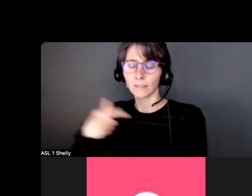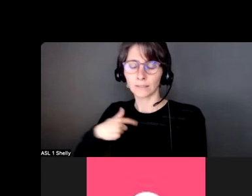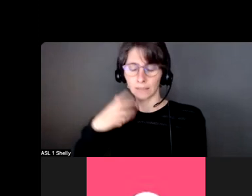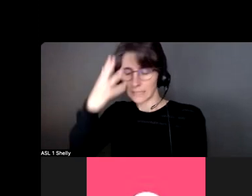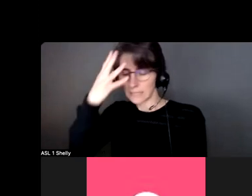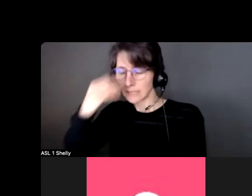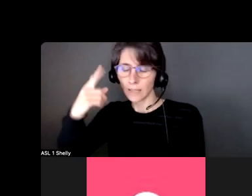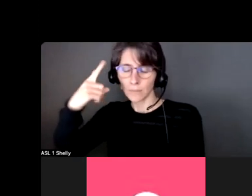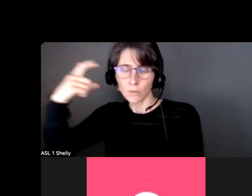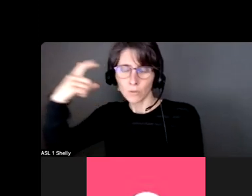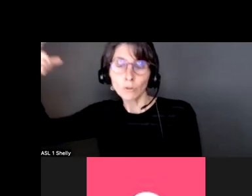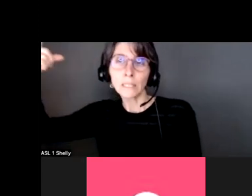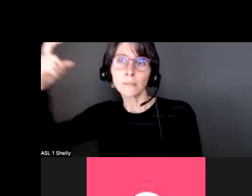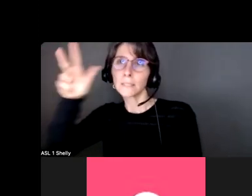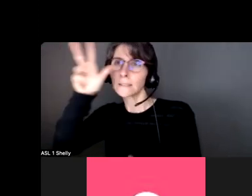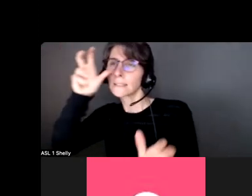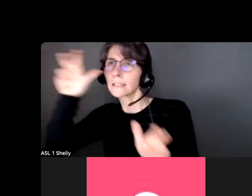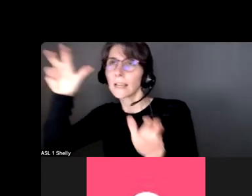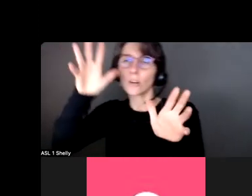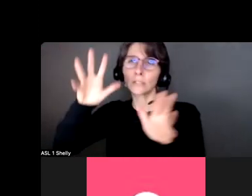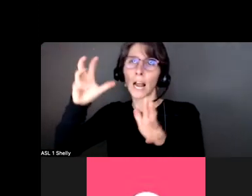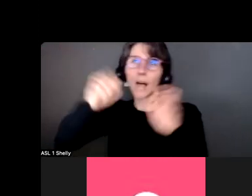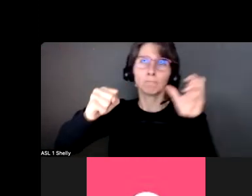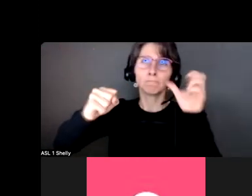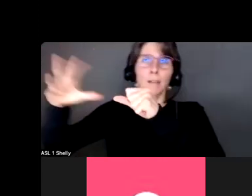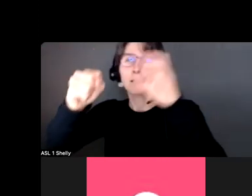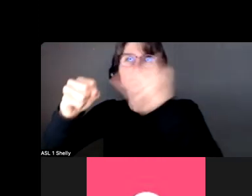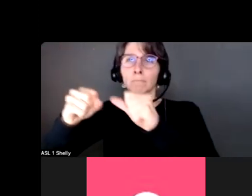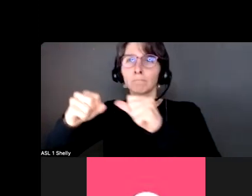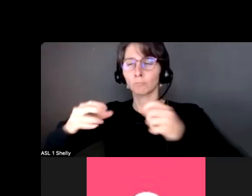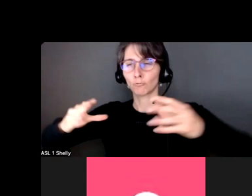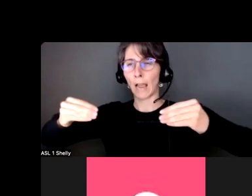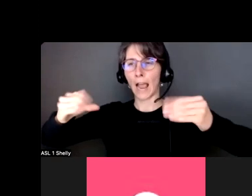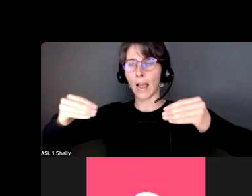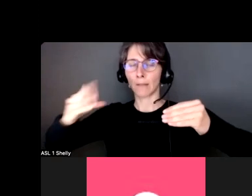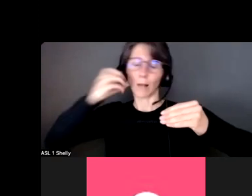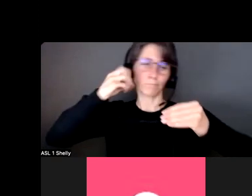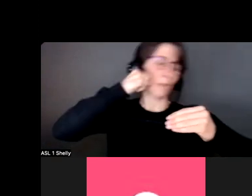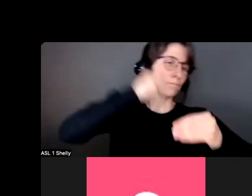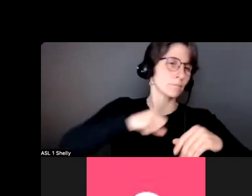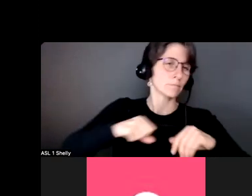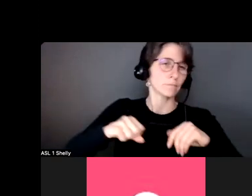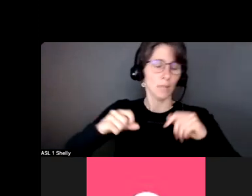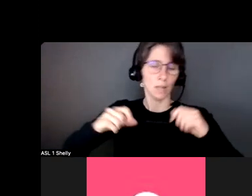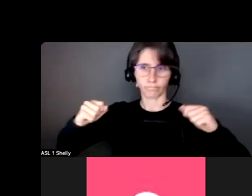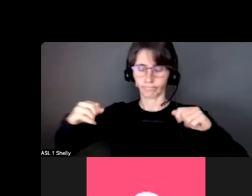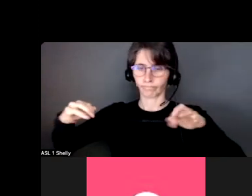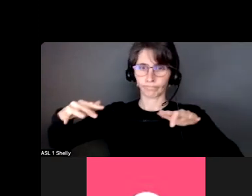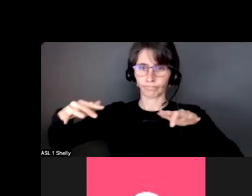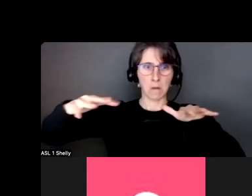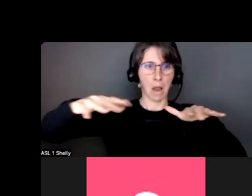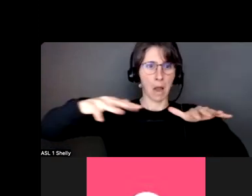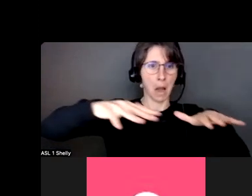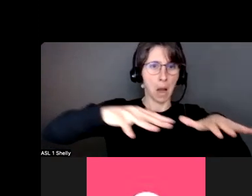of cicadas and the snapping claws of angry crabs. This infestation is